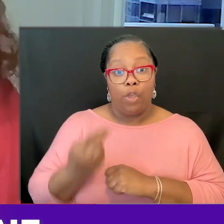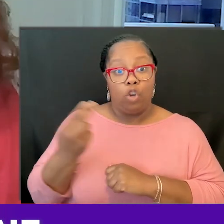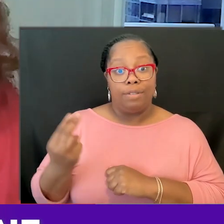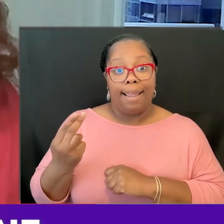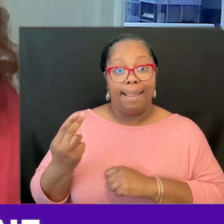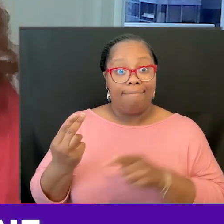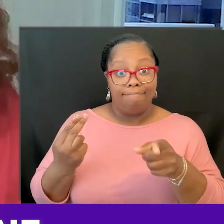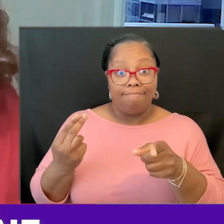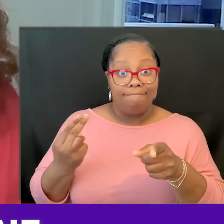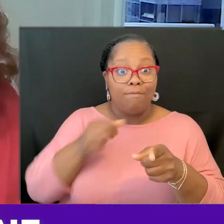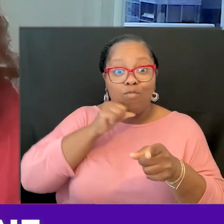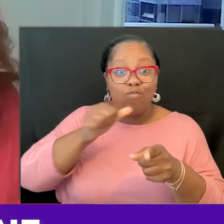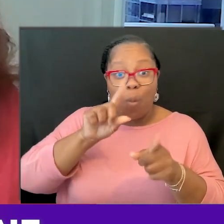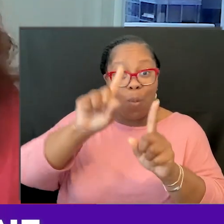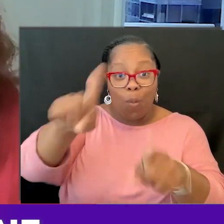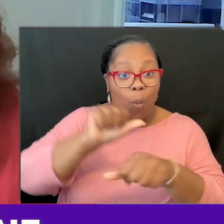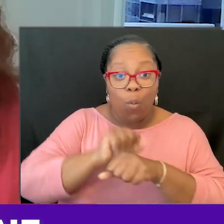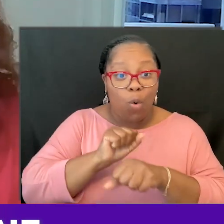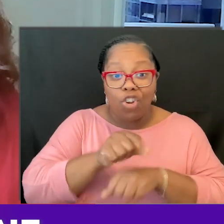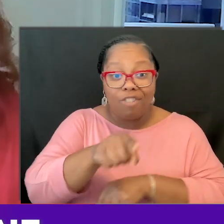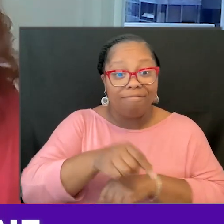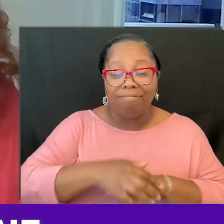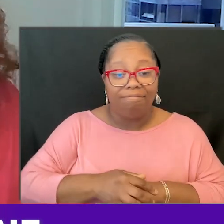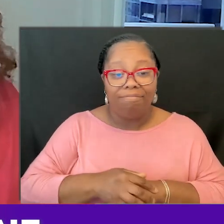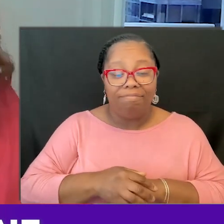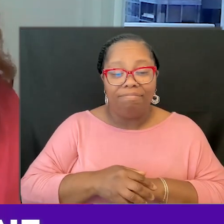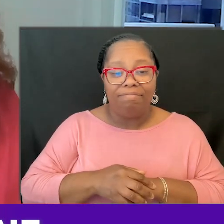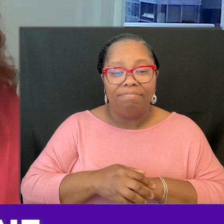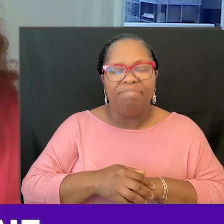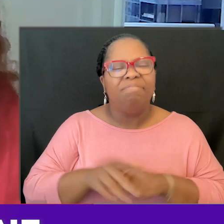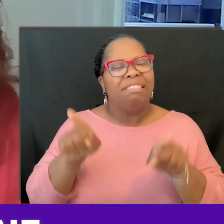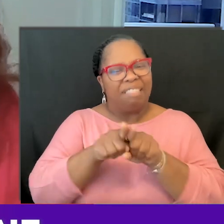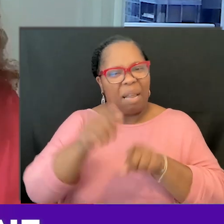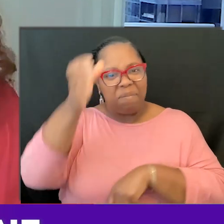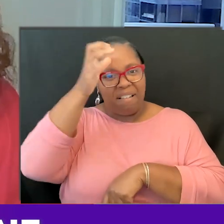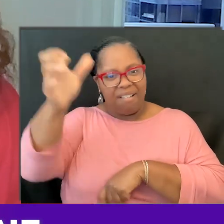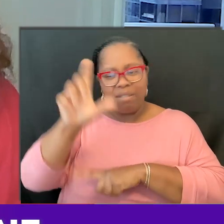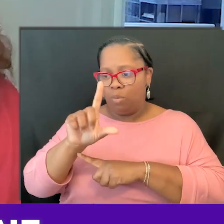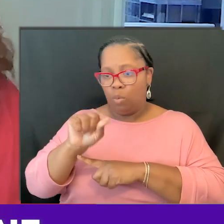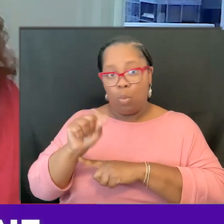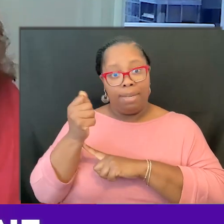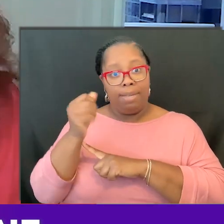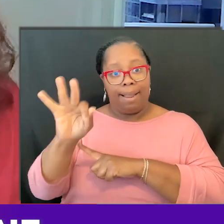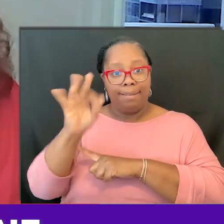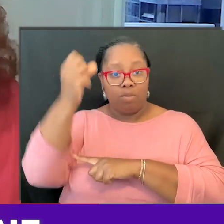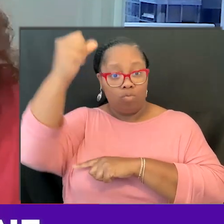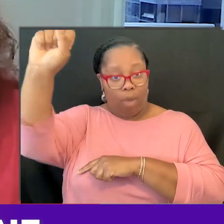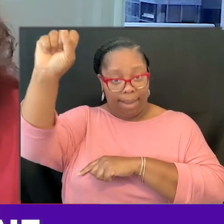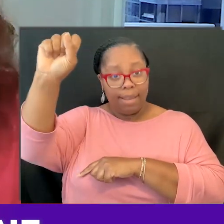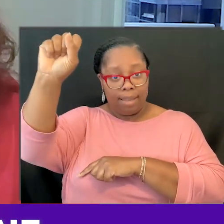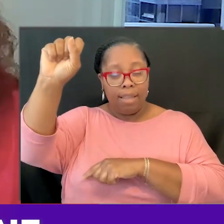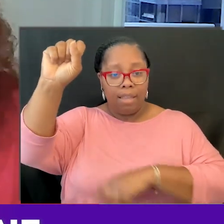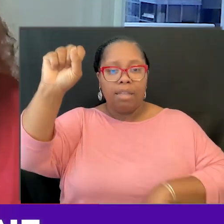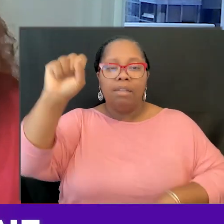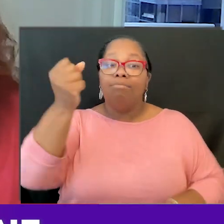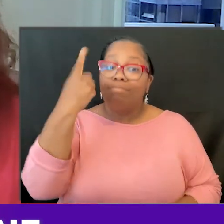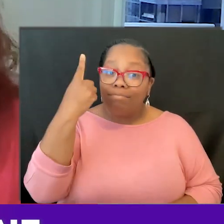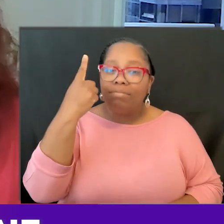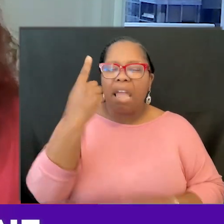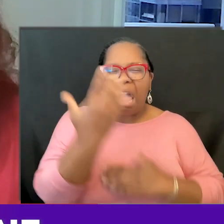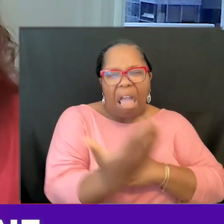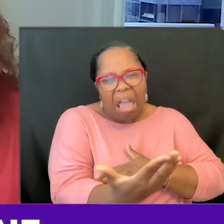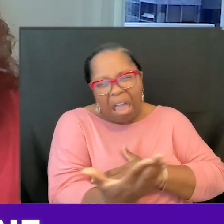not report to work. Like with our 2019 strike, the day starts every morning